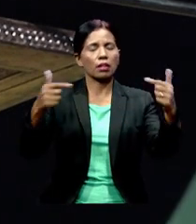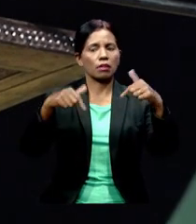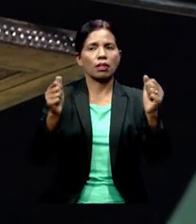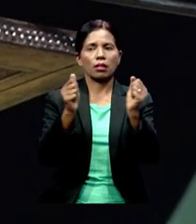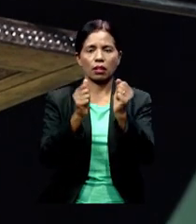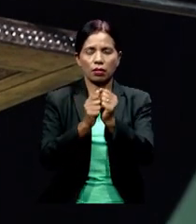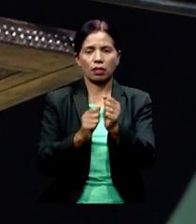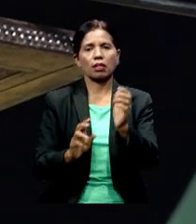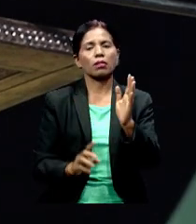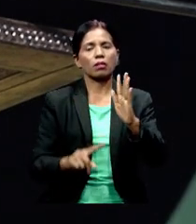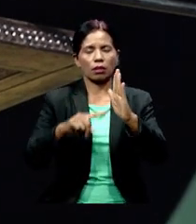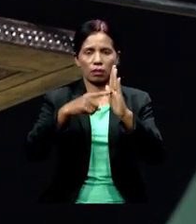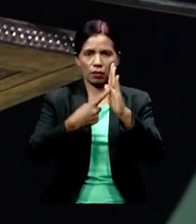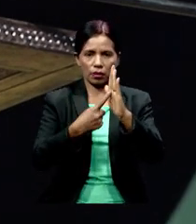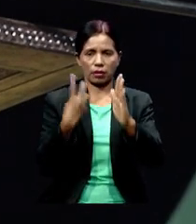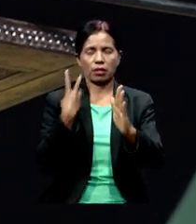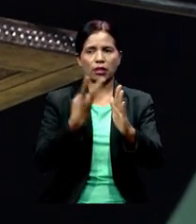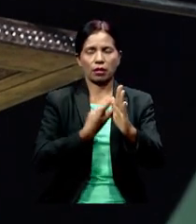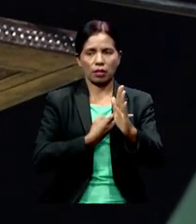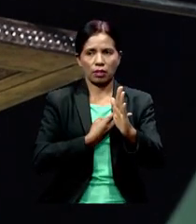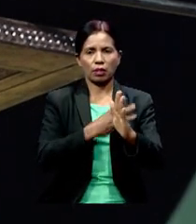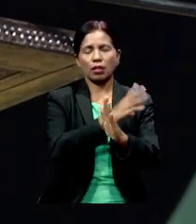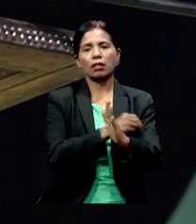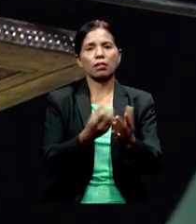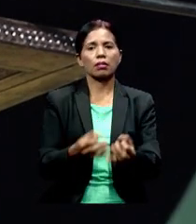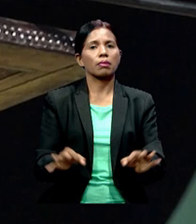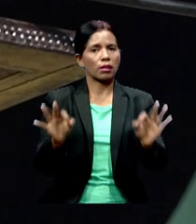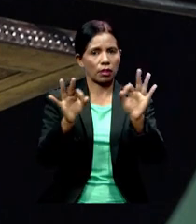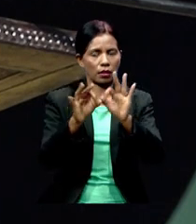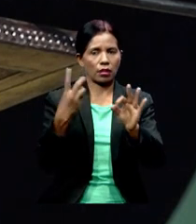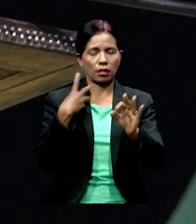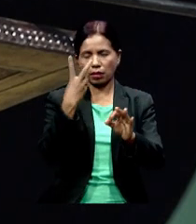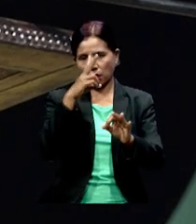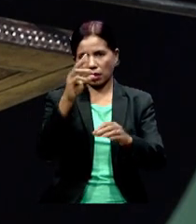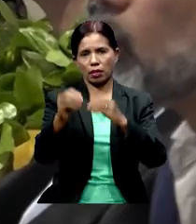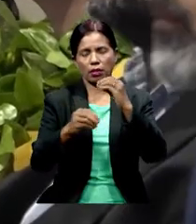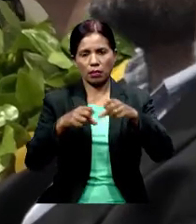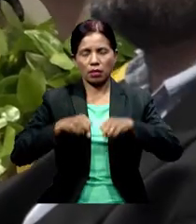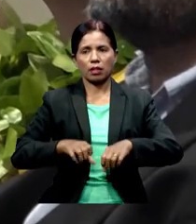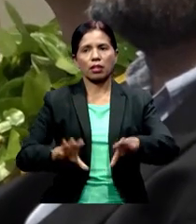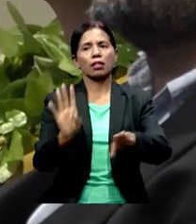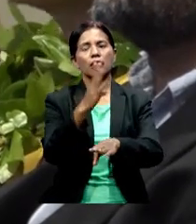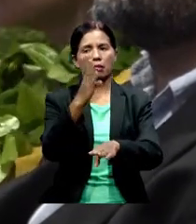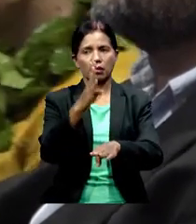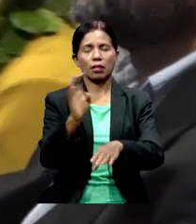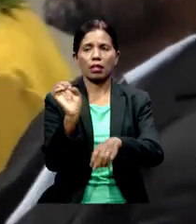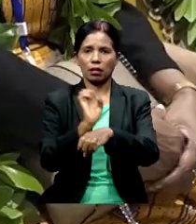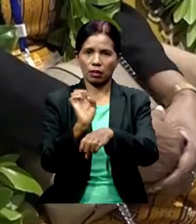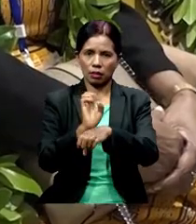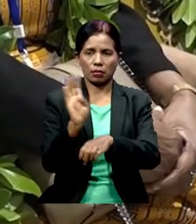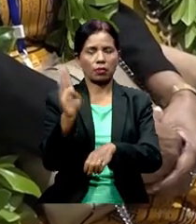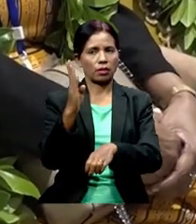the stars and discovered tiny specks of land that we call our homelands. This was done with